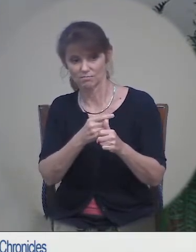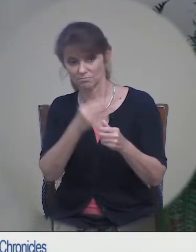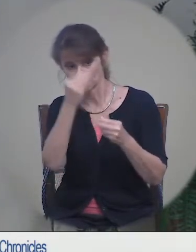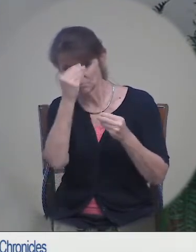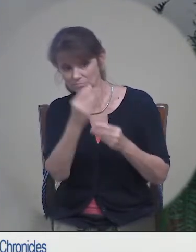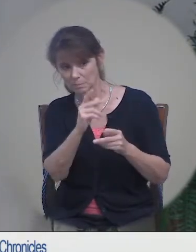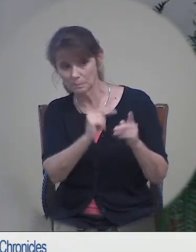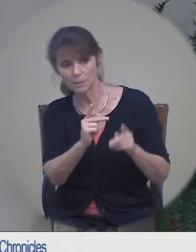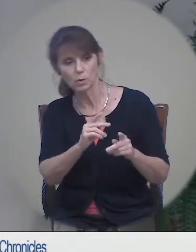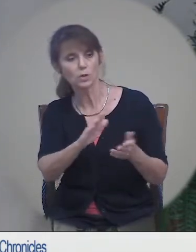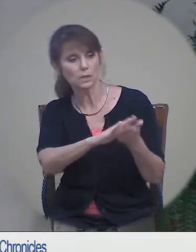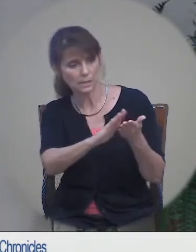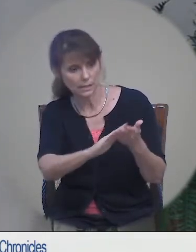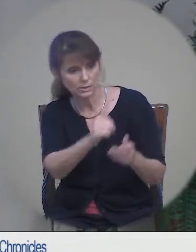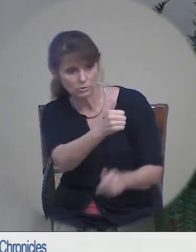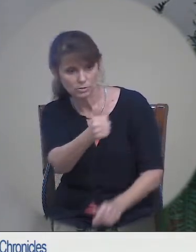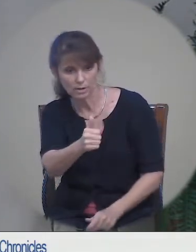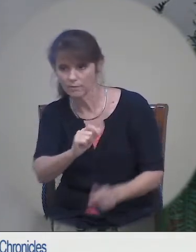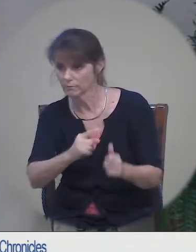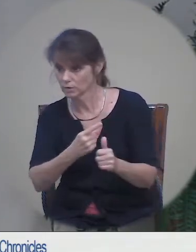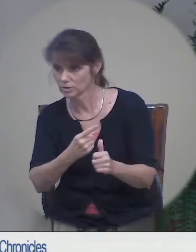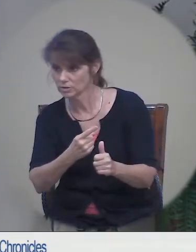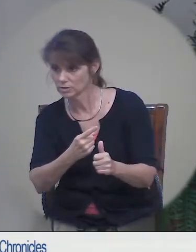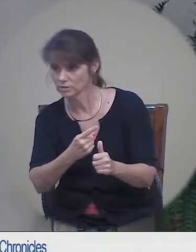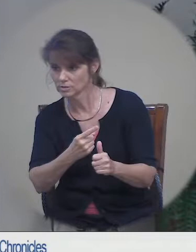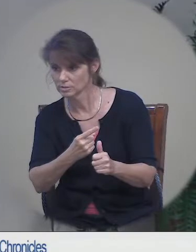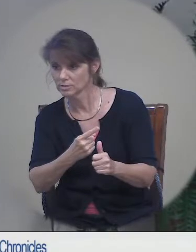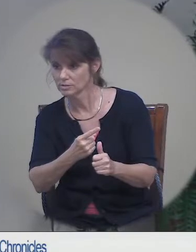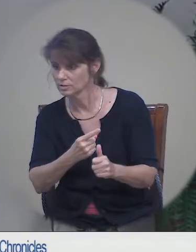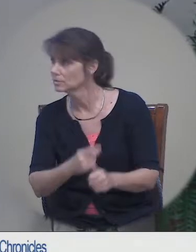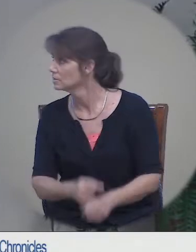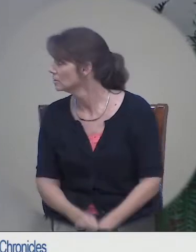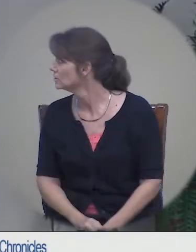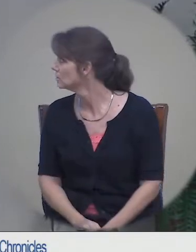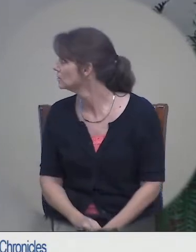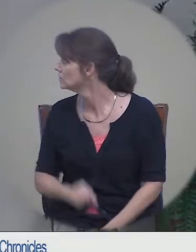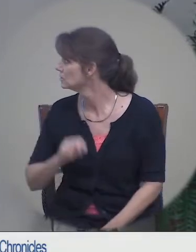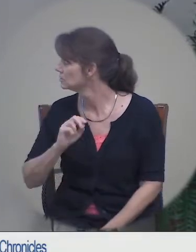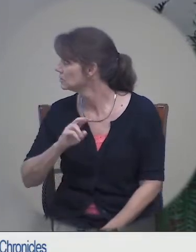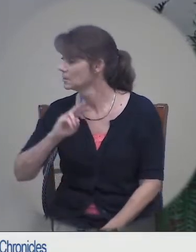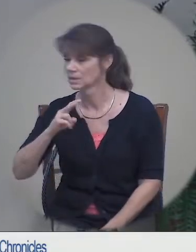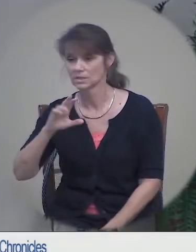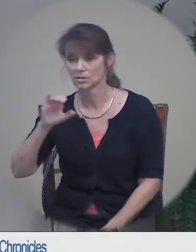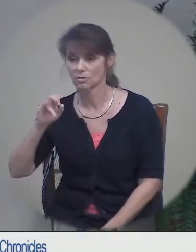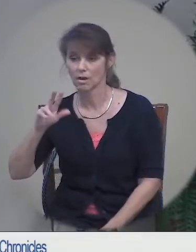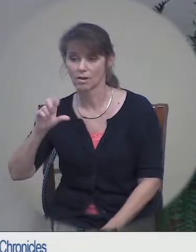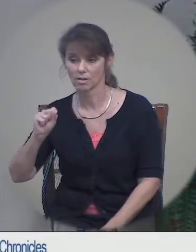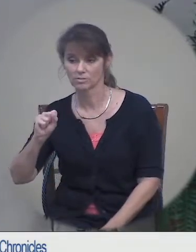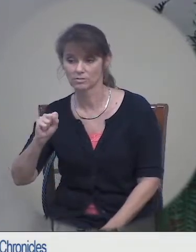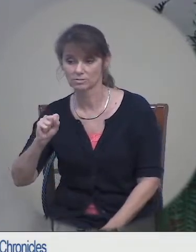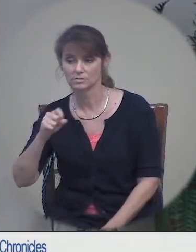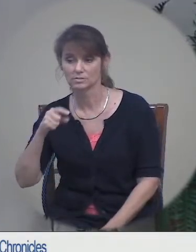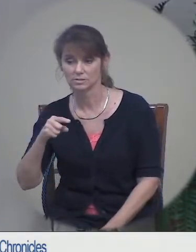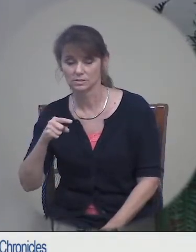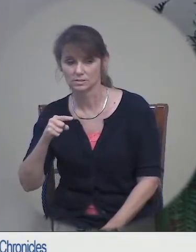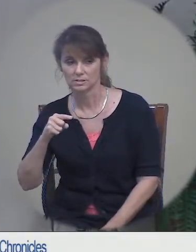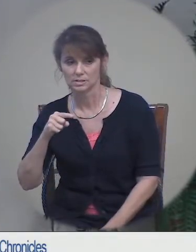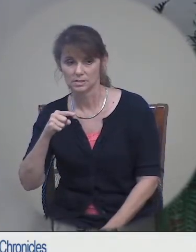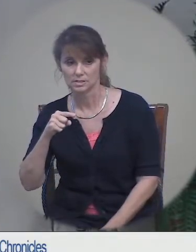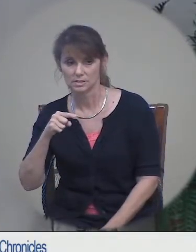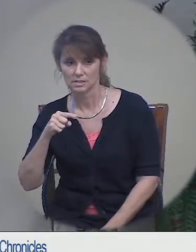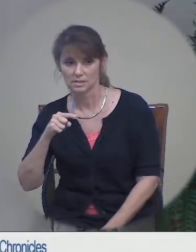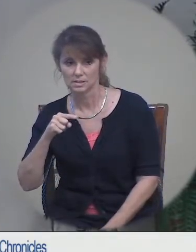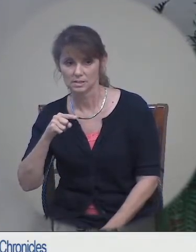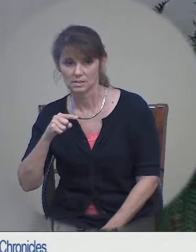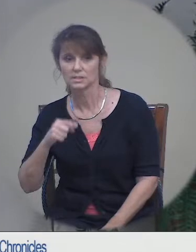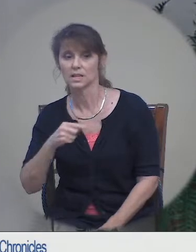at 2 Chronicles chapter 29 and look at verses 4 and 5 when he talked about the priests and the Levites. It says in the first, he